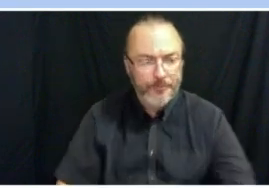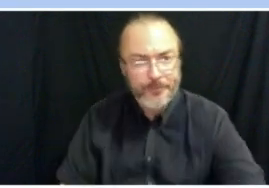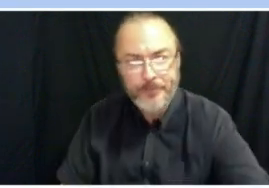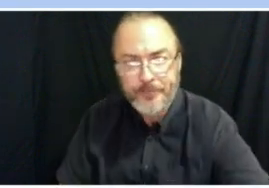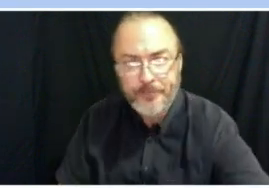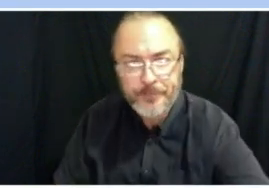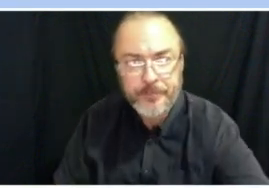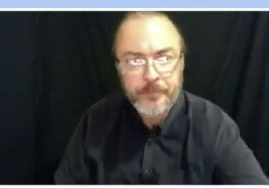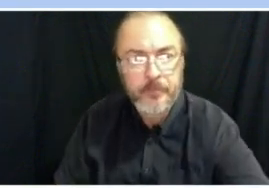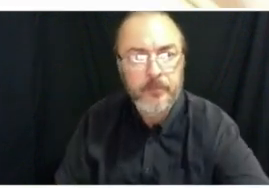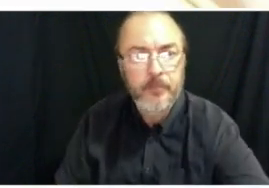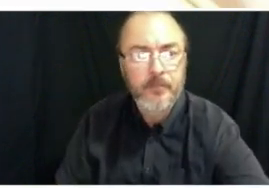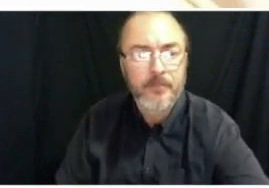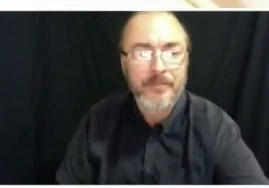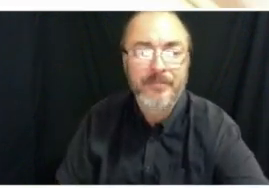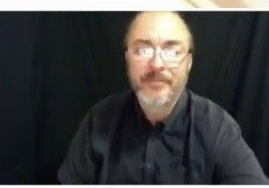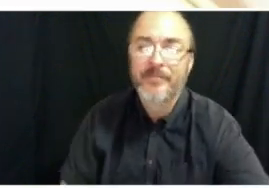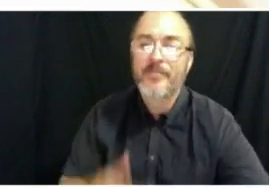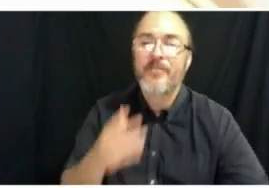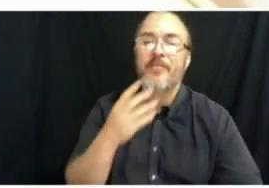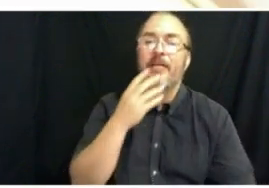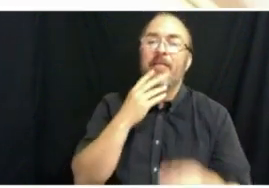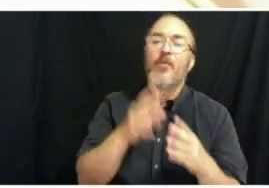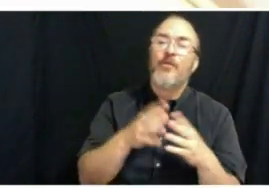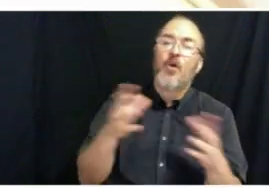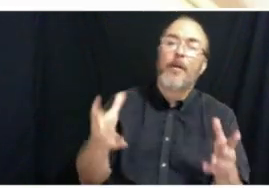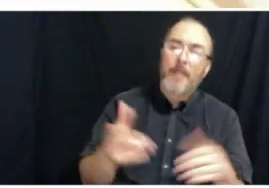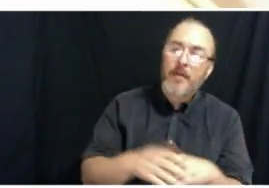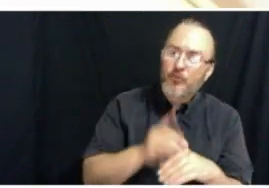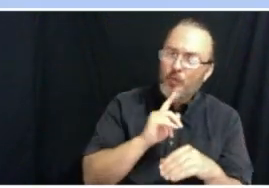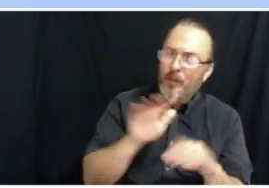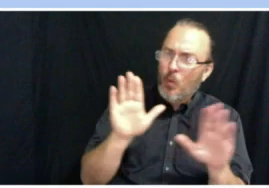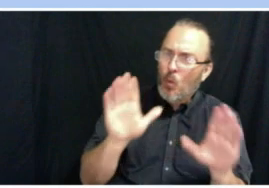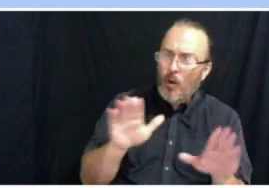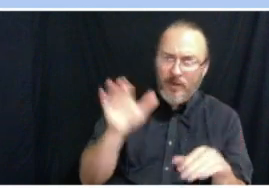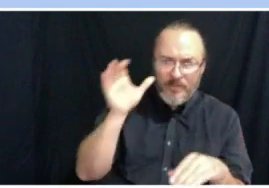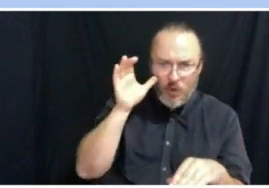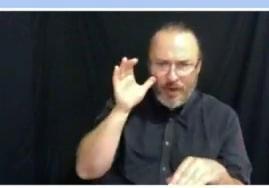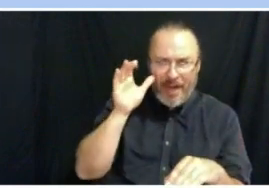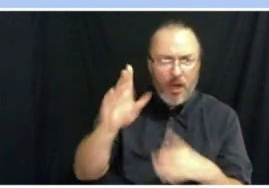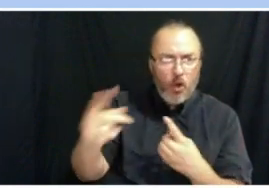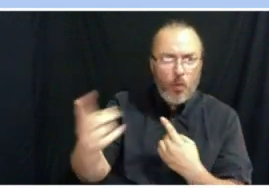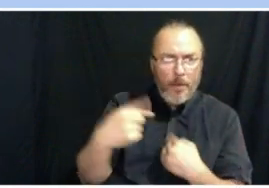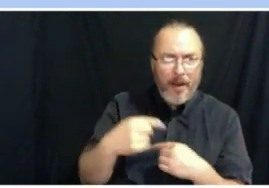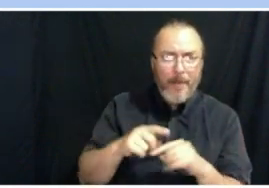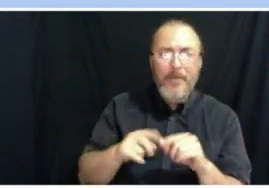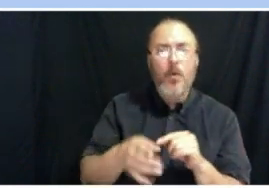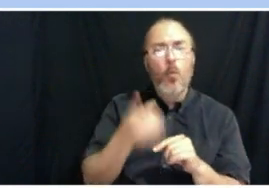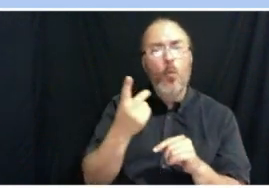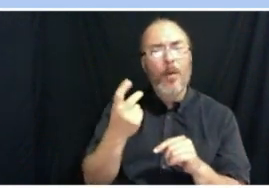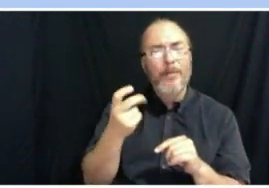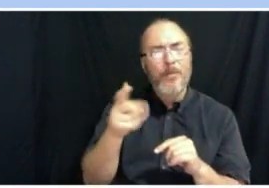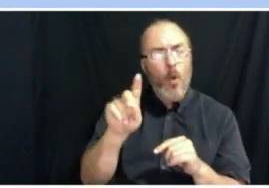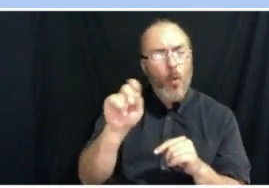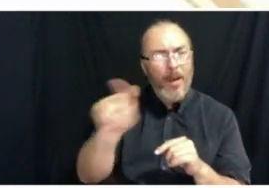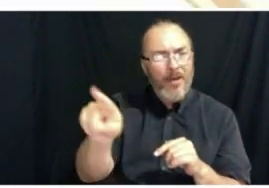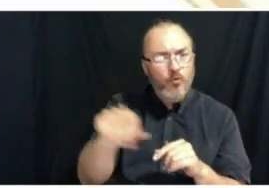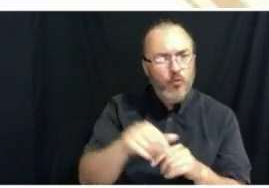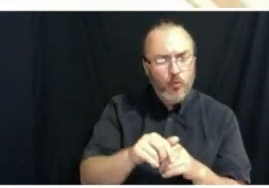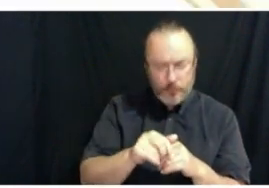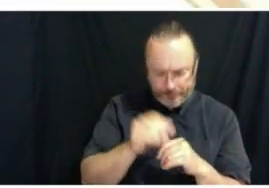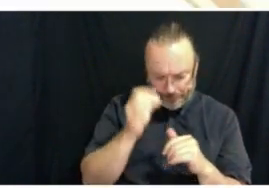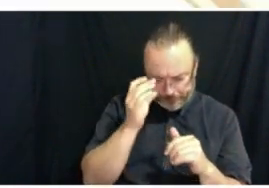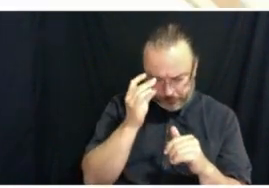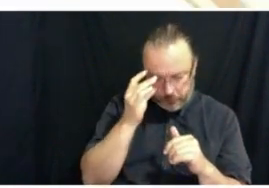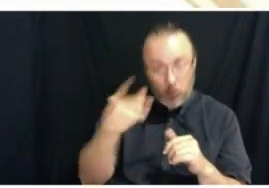Thank you very much. And I think it's great to hear such a clear directive. One follow-up on that, you mentioned, schools